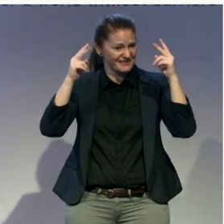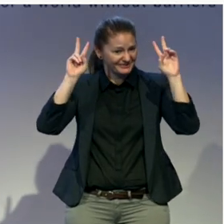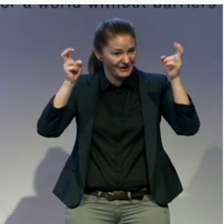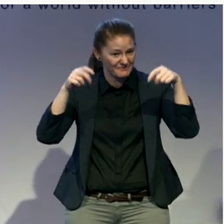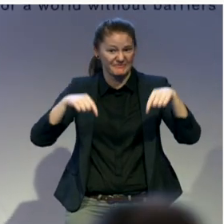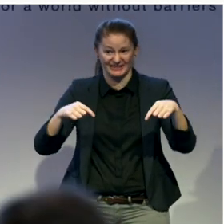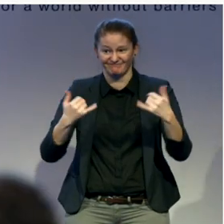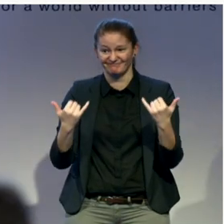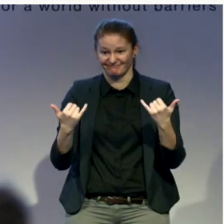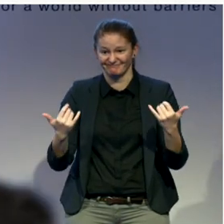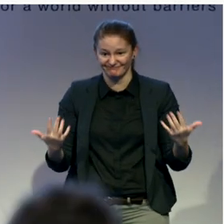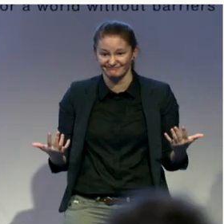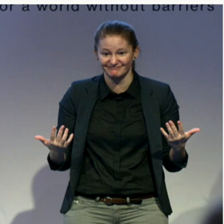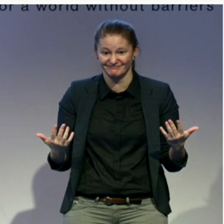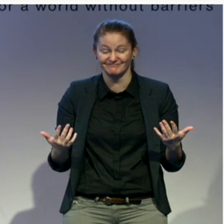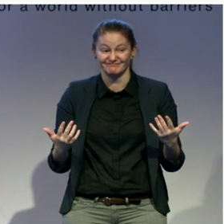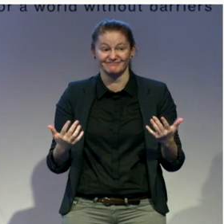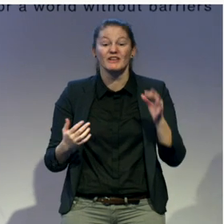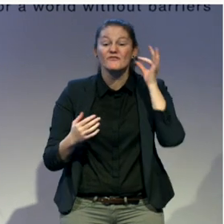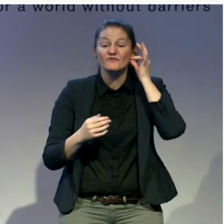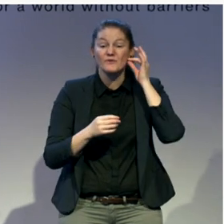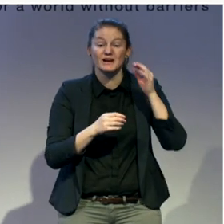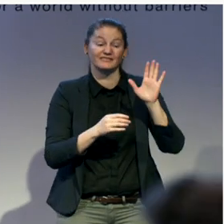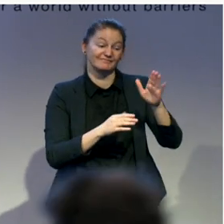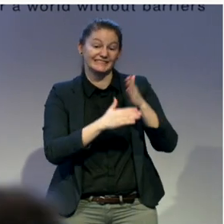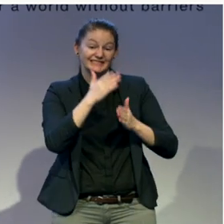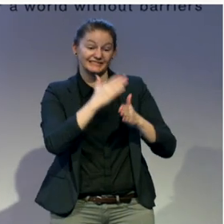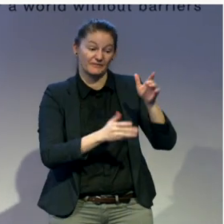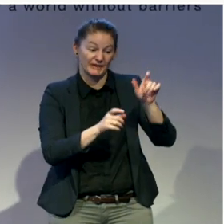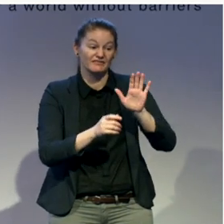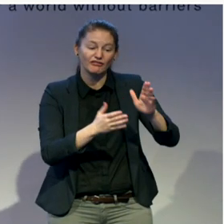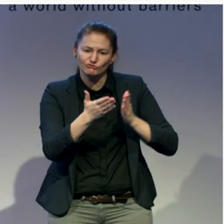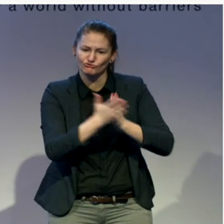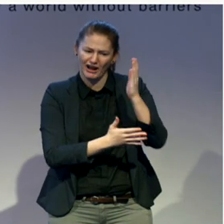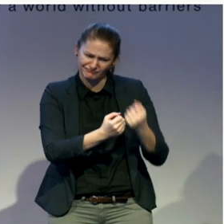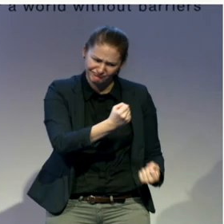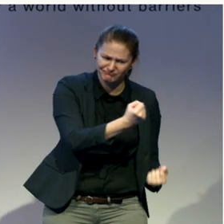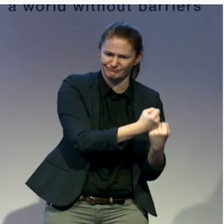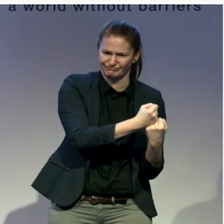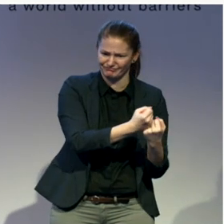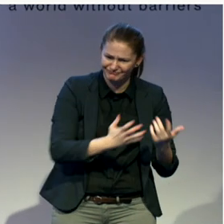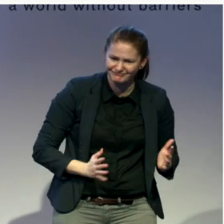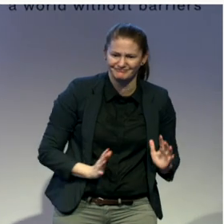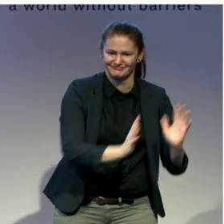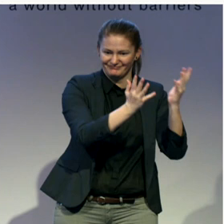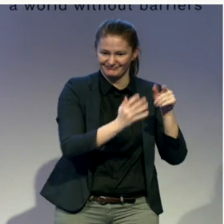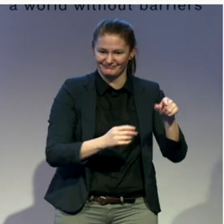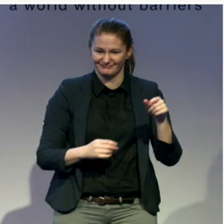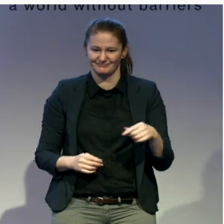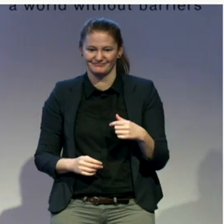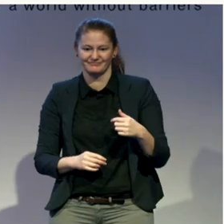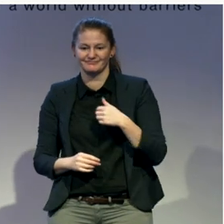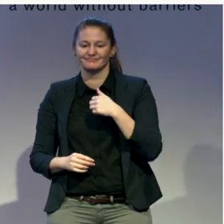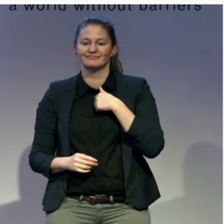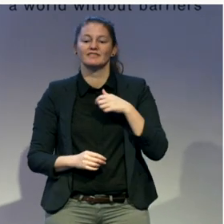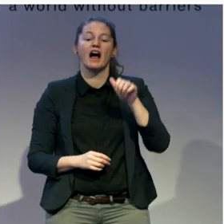supporting the rights of women with disabilities. I'm Ashrafun Nahar Misti. I'm chairing this session. Here we